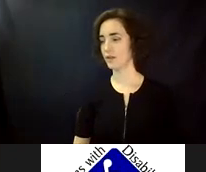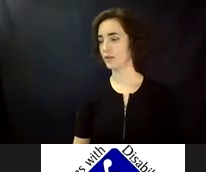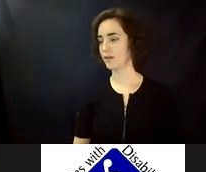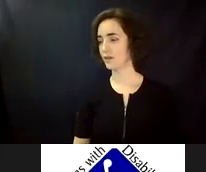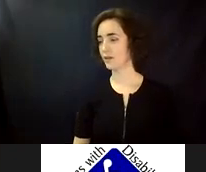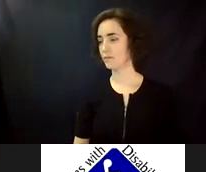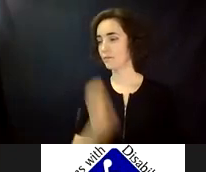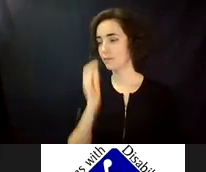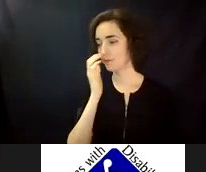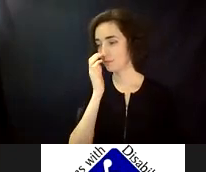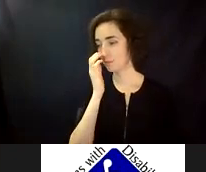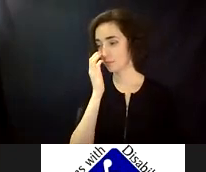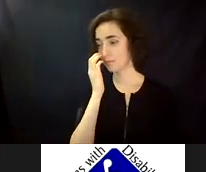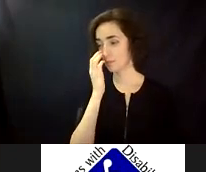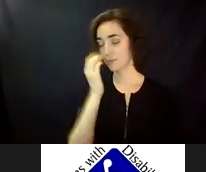We have one more